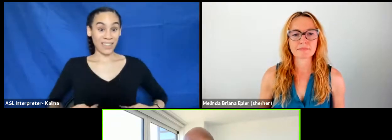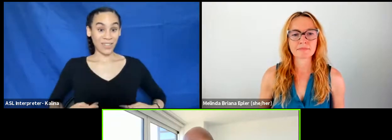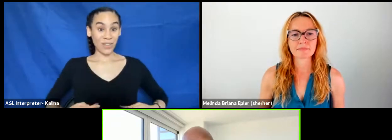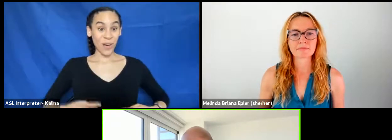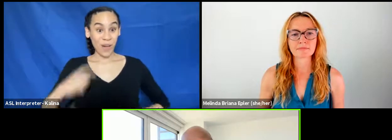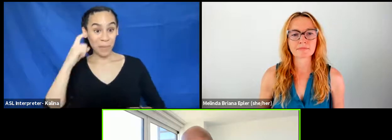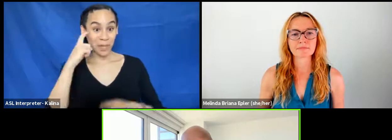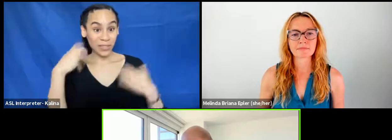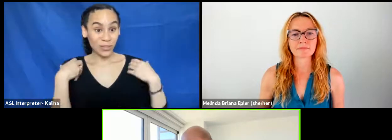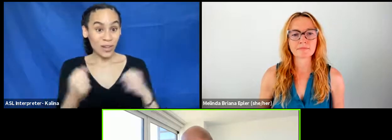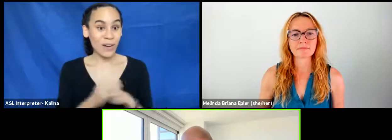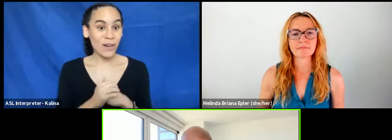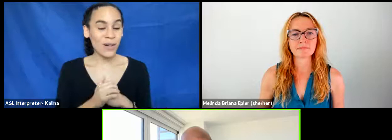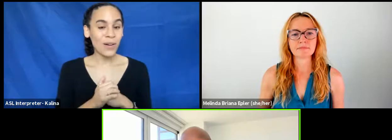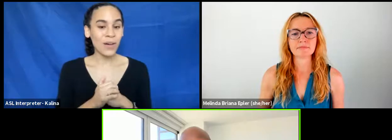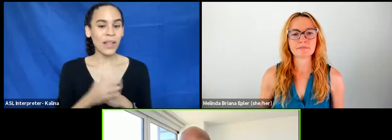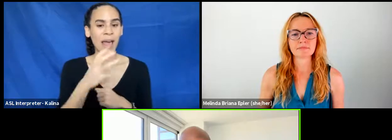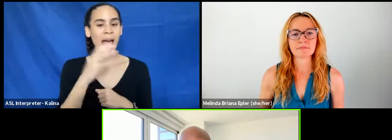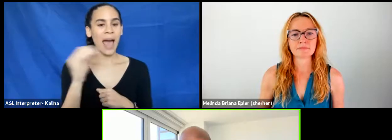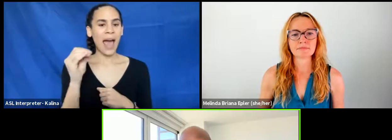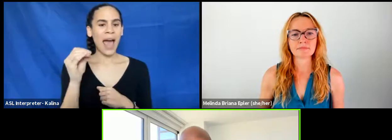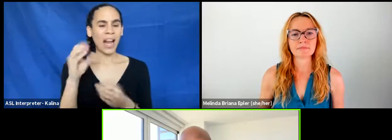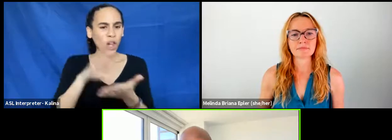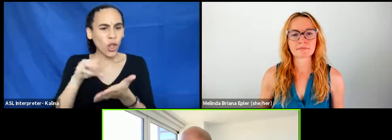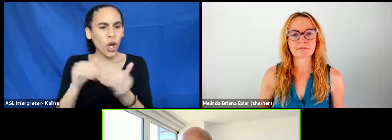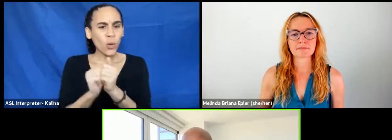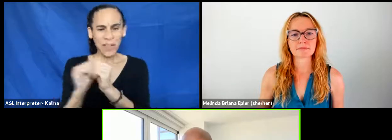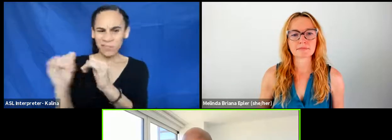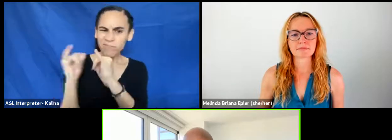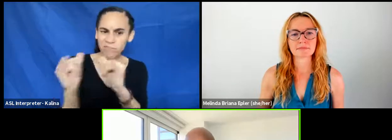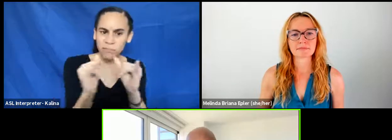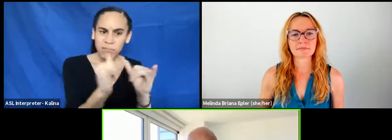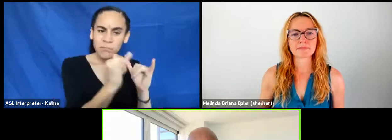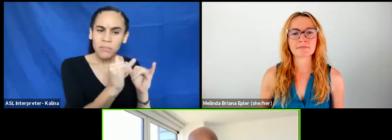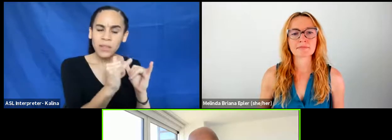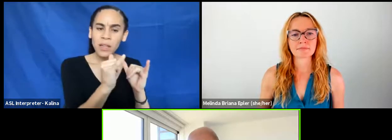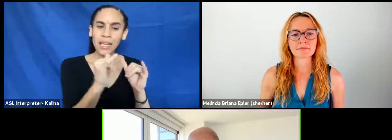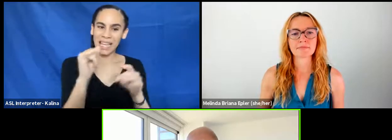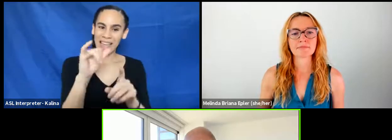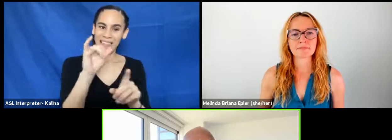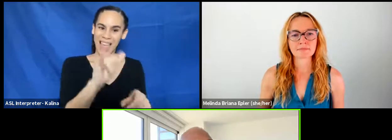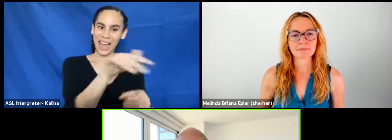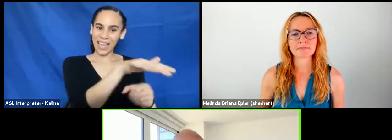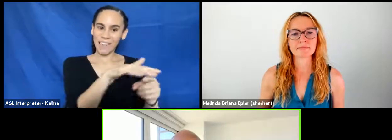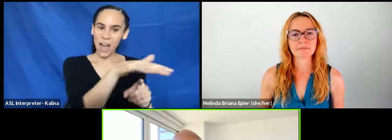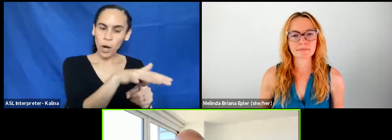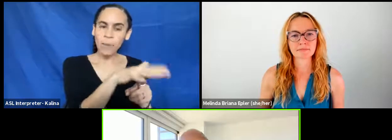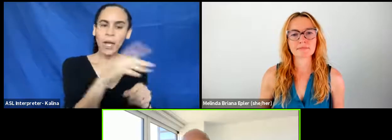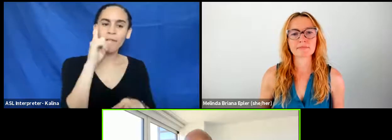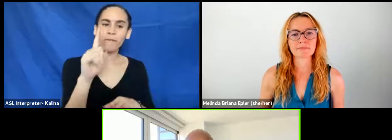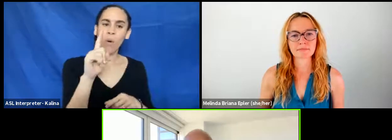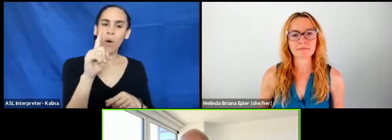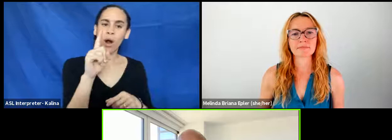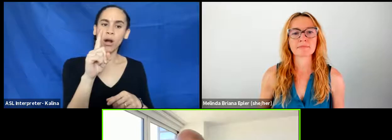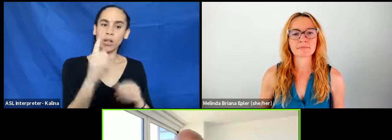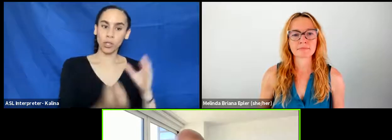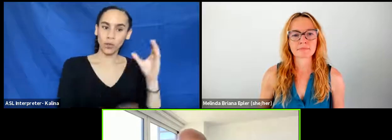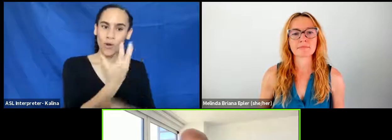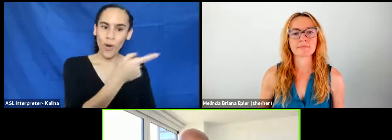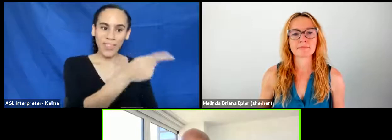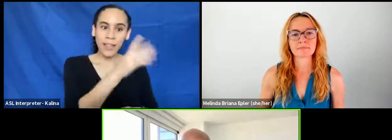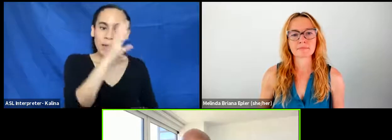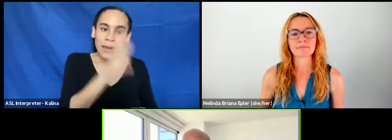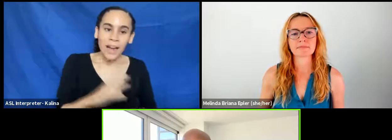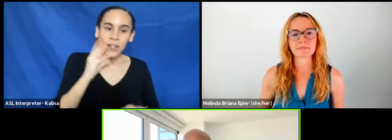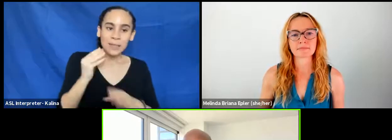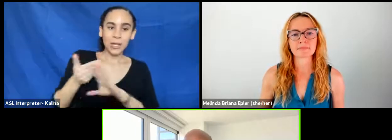and learn with like-minded colleagues in an environment for growth where they haven't necessarily experienced before. Do it, a little bit